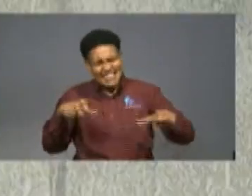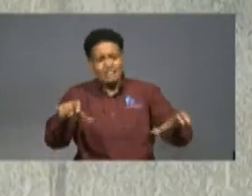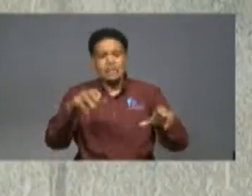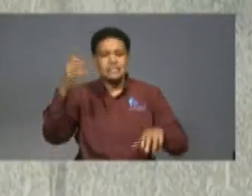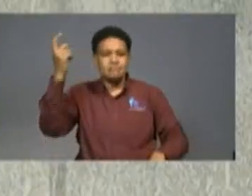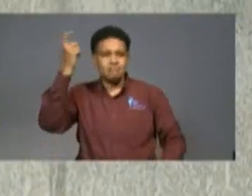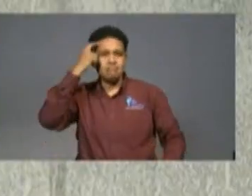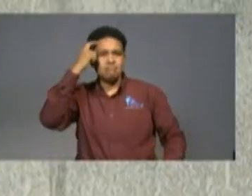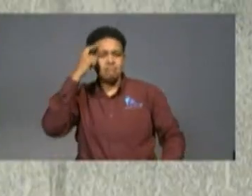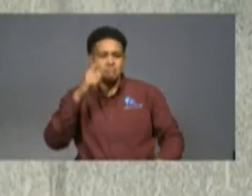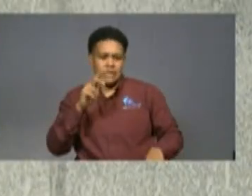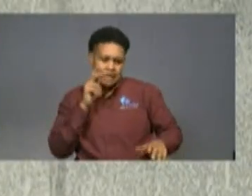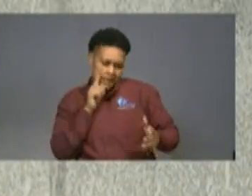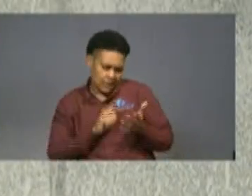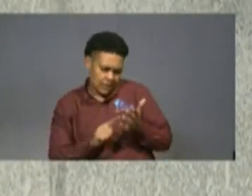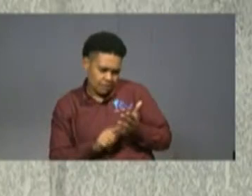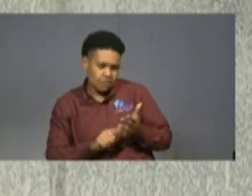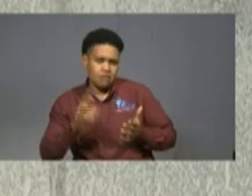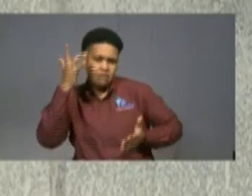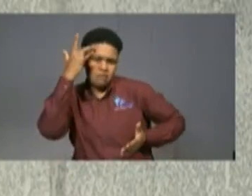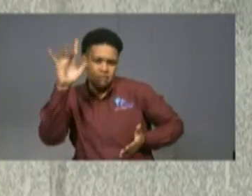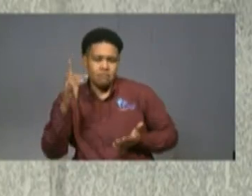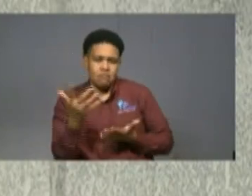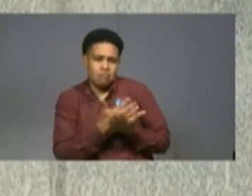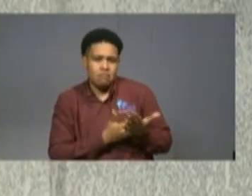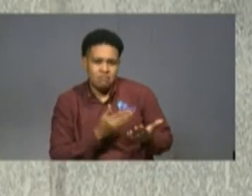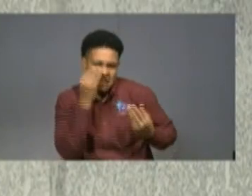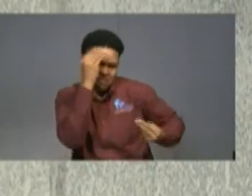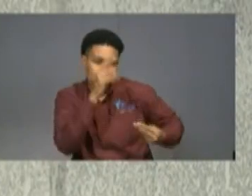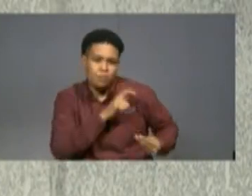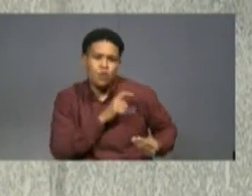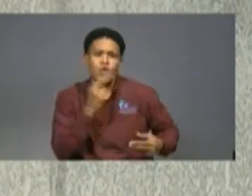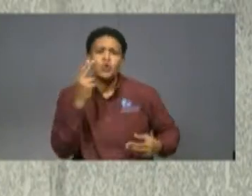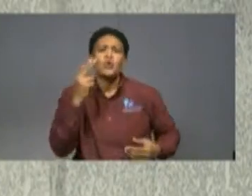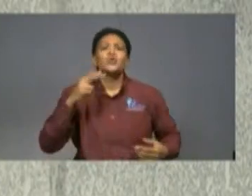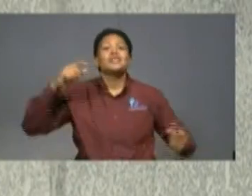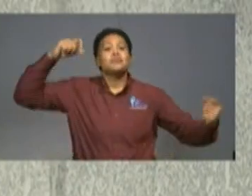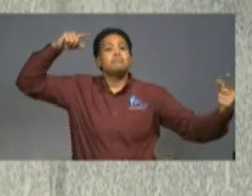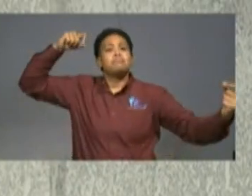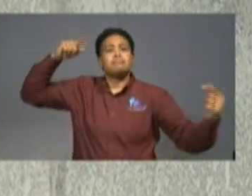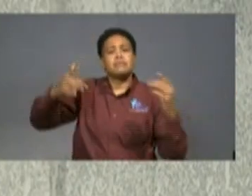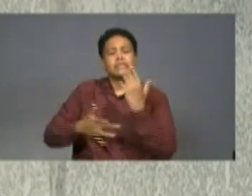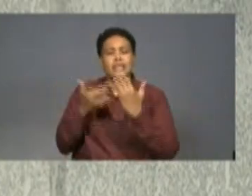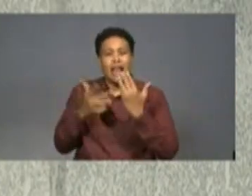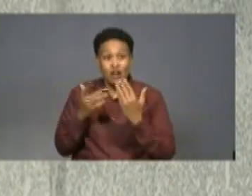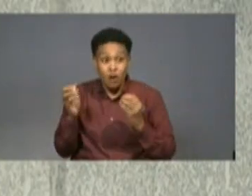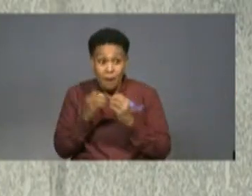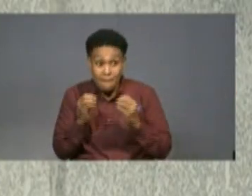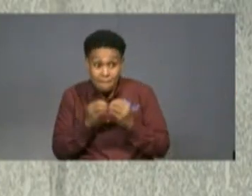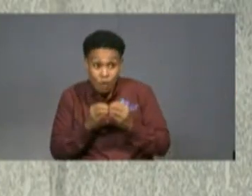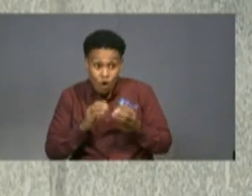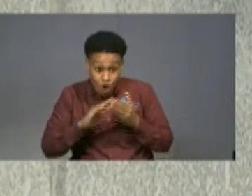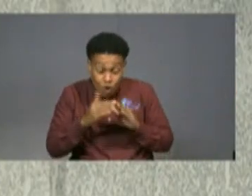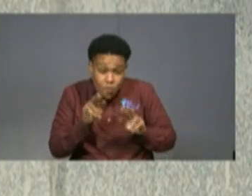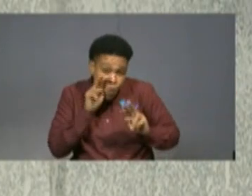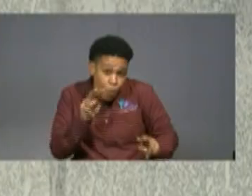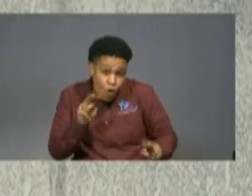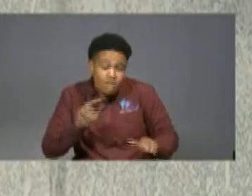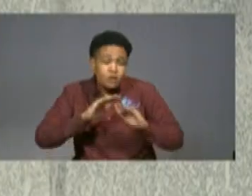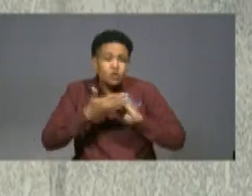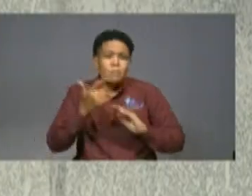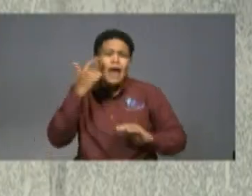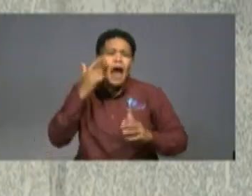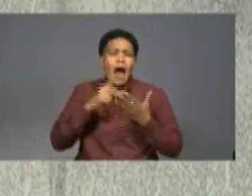policing, using digital era technology such as geofencing, bringing more communities under the watchful protection of the JAMAICA'S